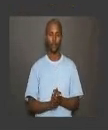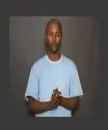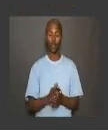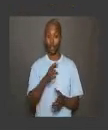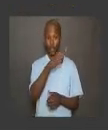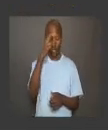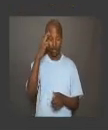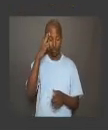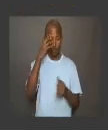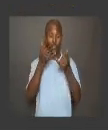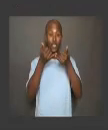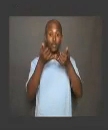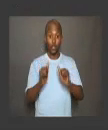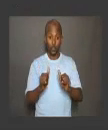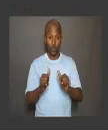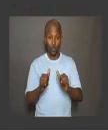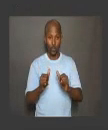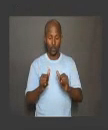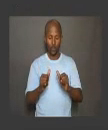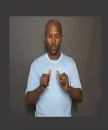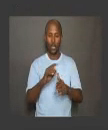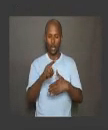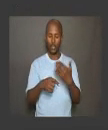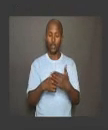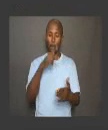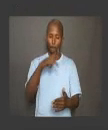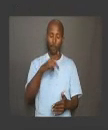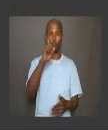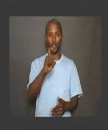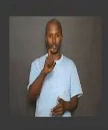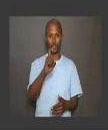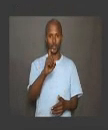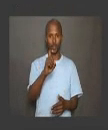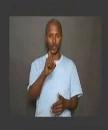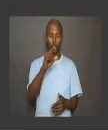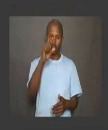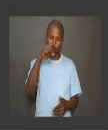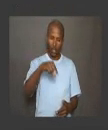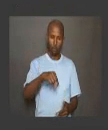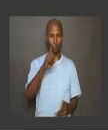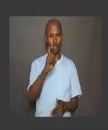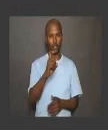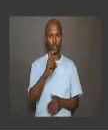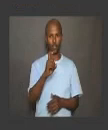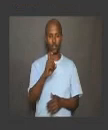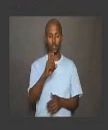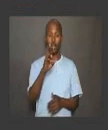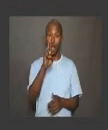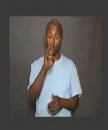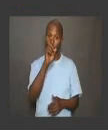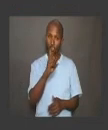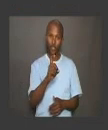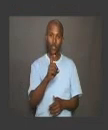In the case of division, let P of x, Q of x, R